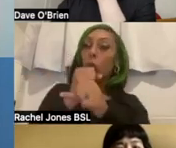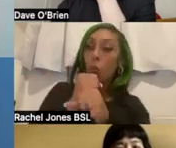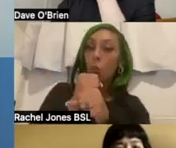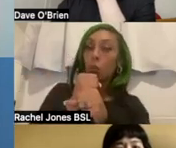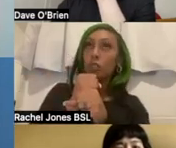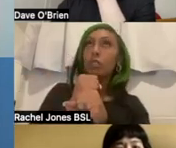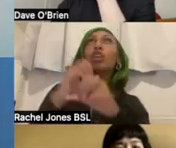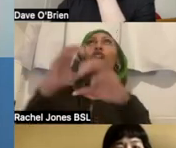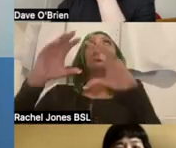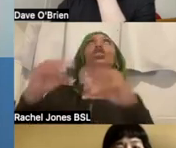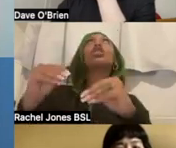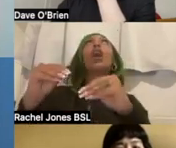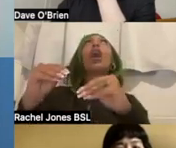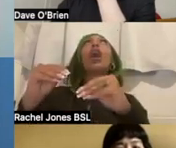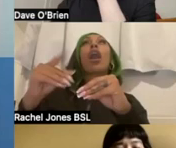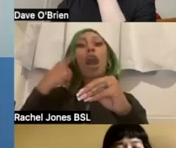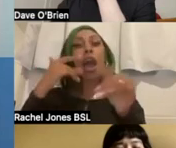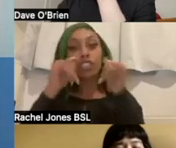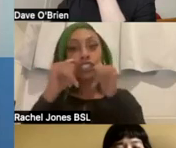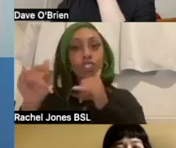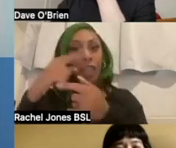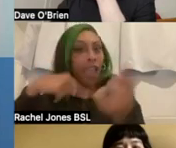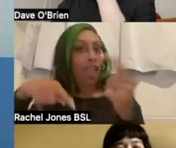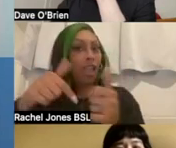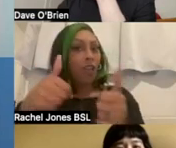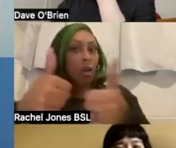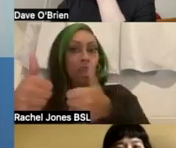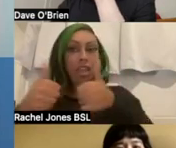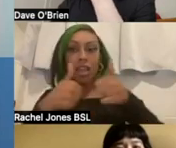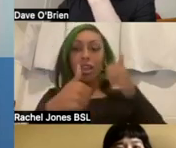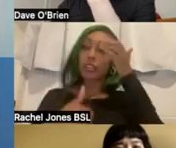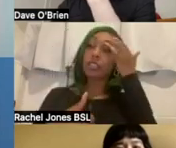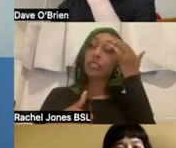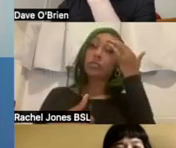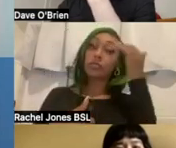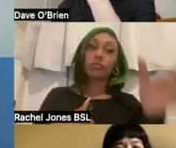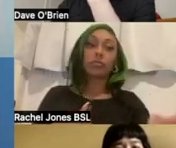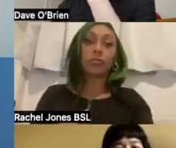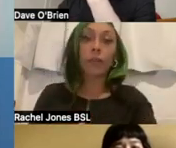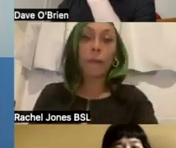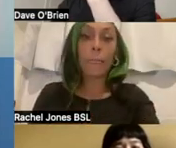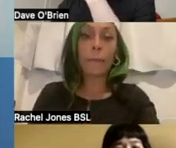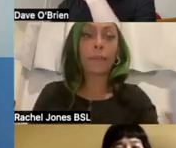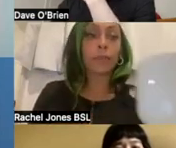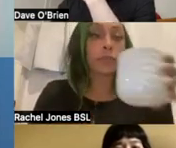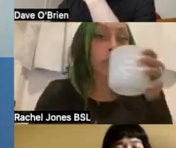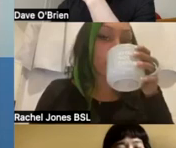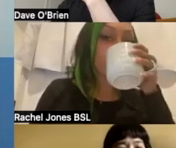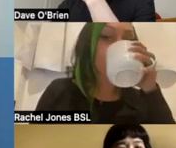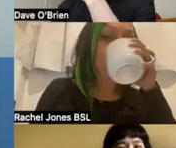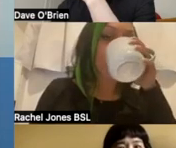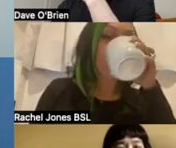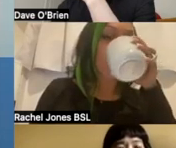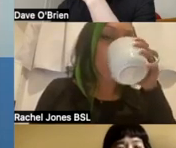that might be able, that we might be able to do as well is to